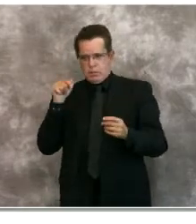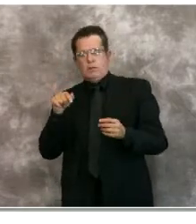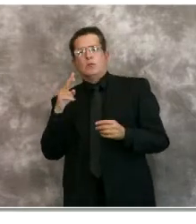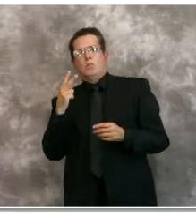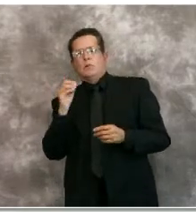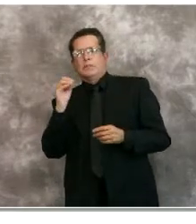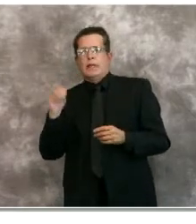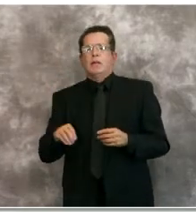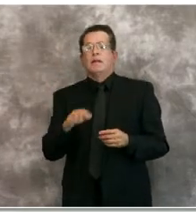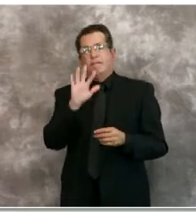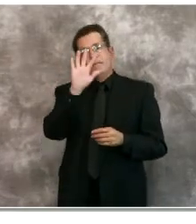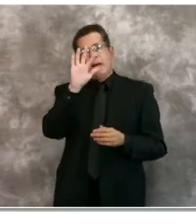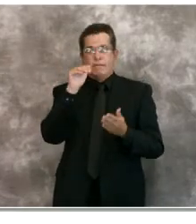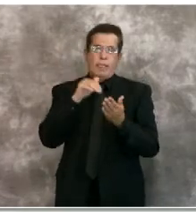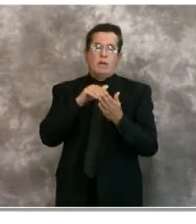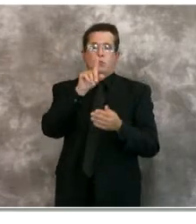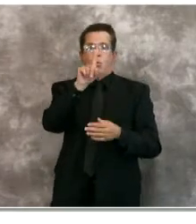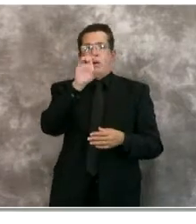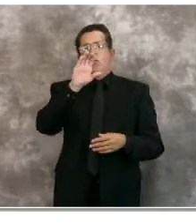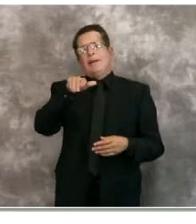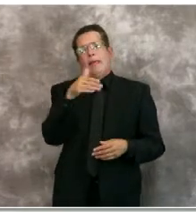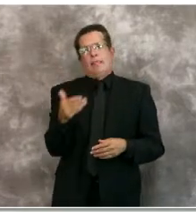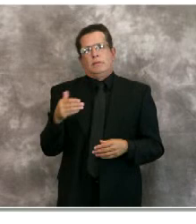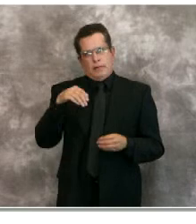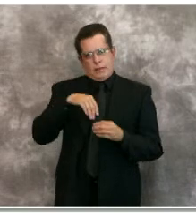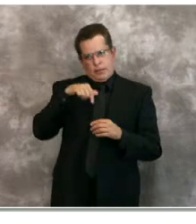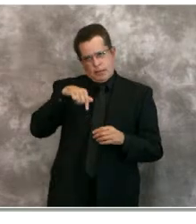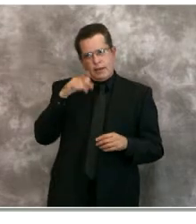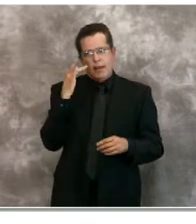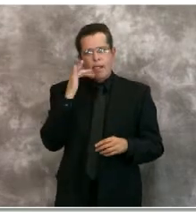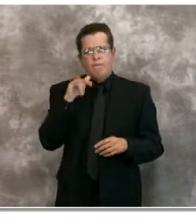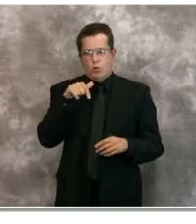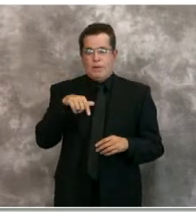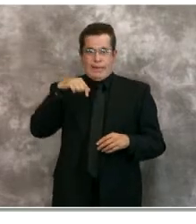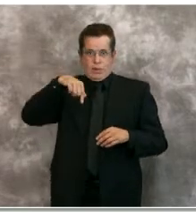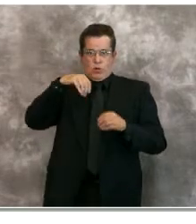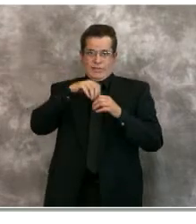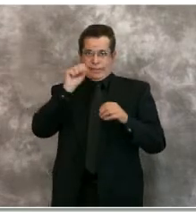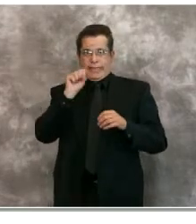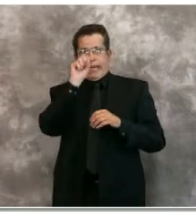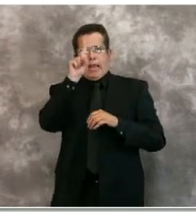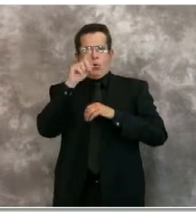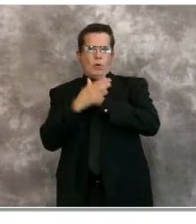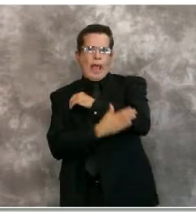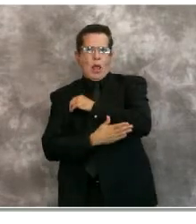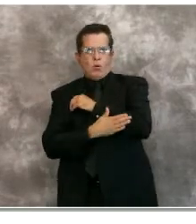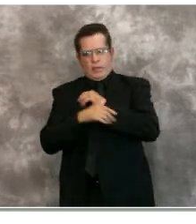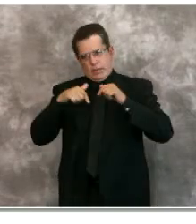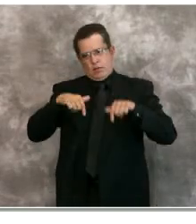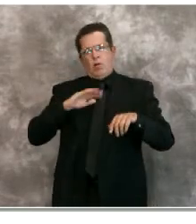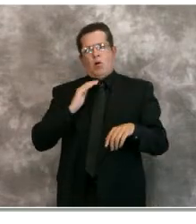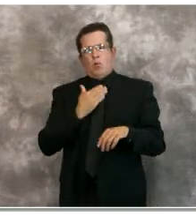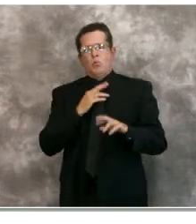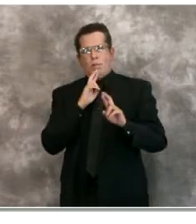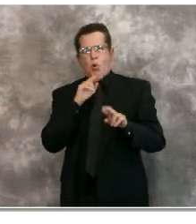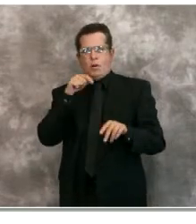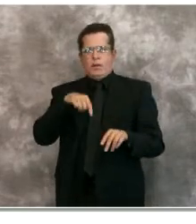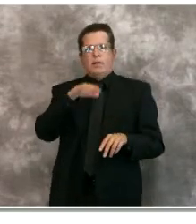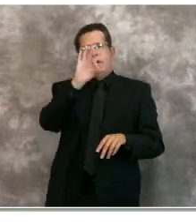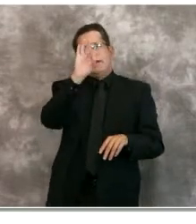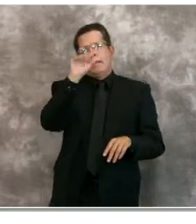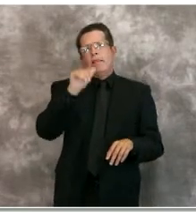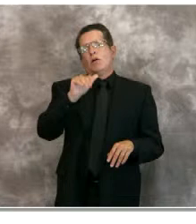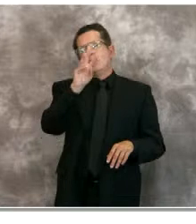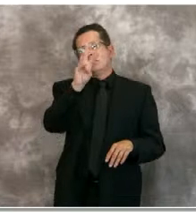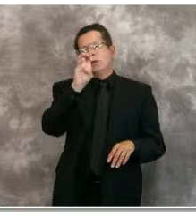includes 5,100 deaths. Today, the County of San Diego is reporting